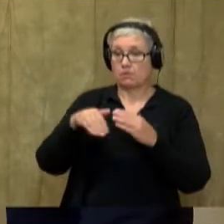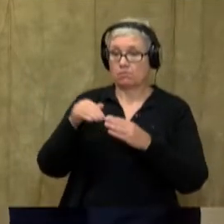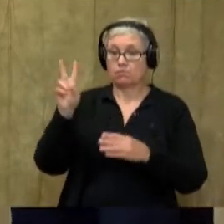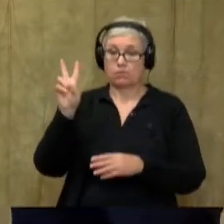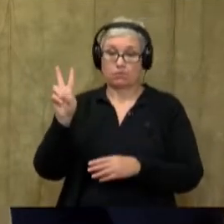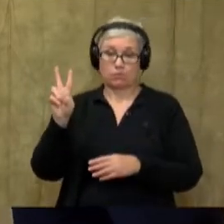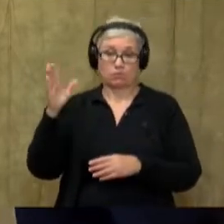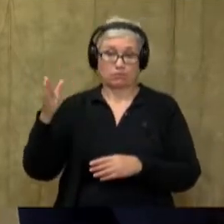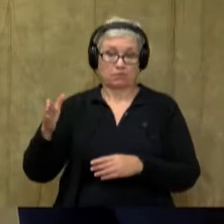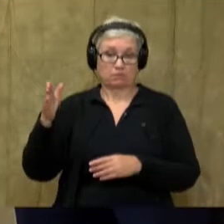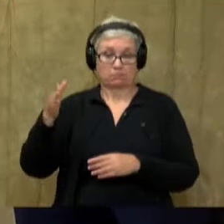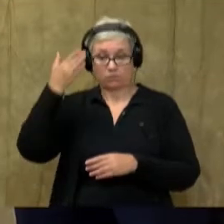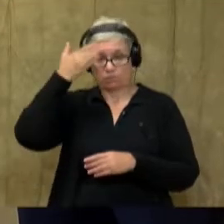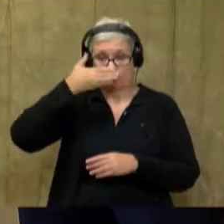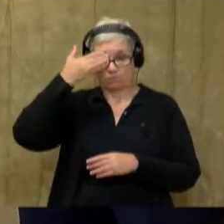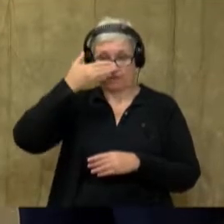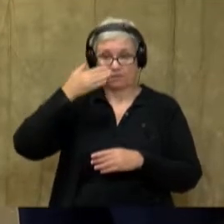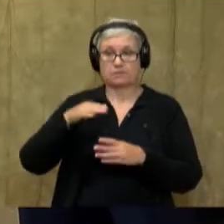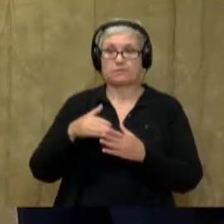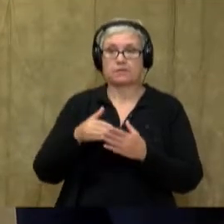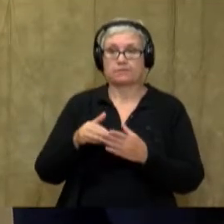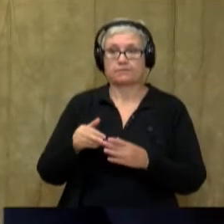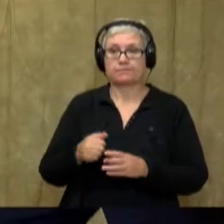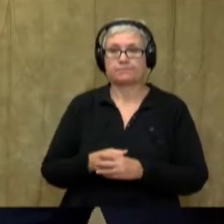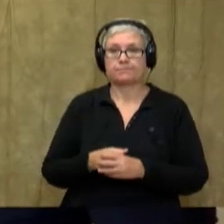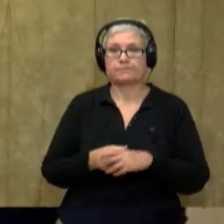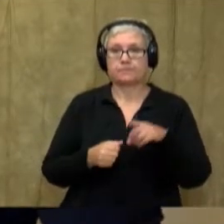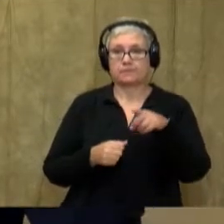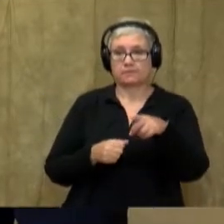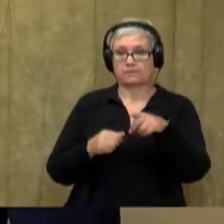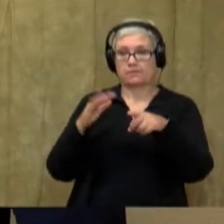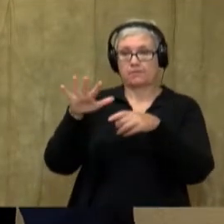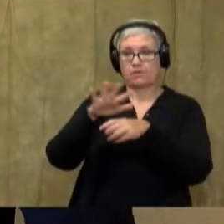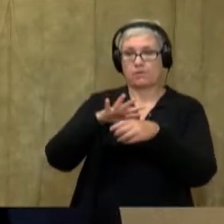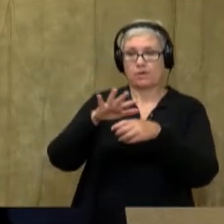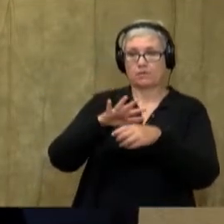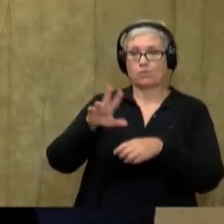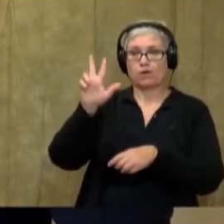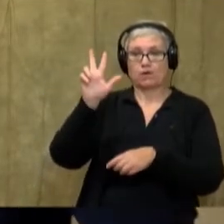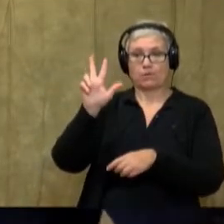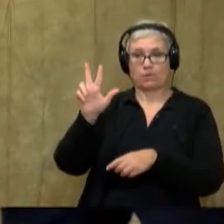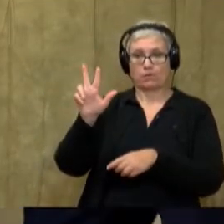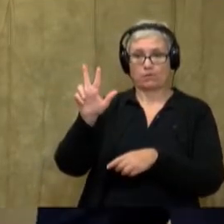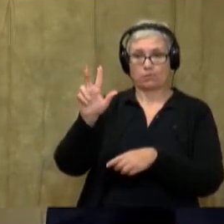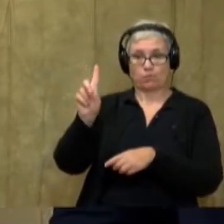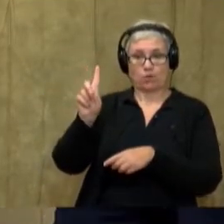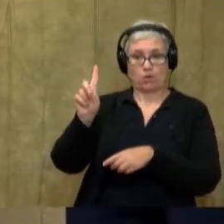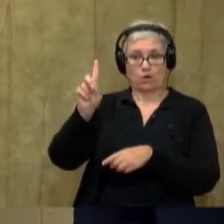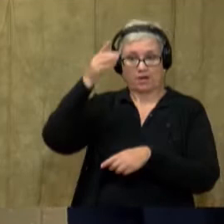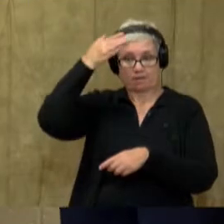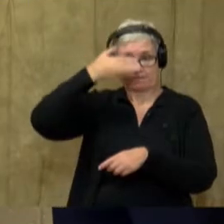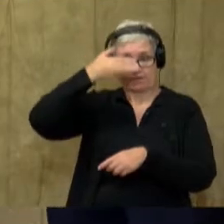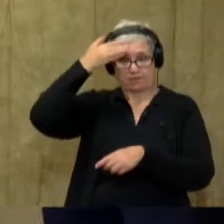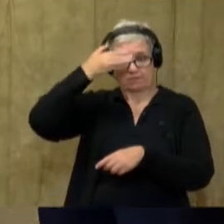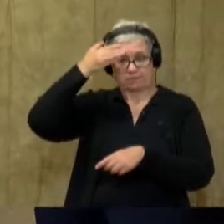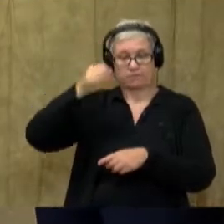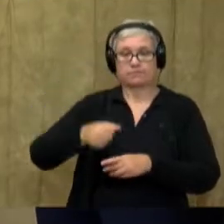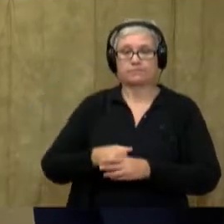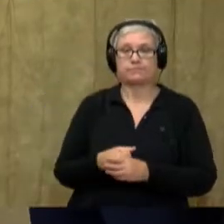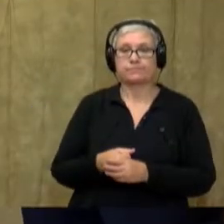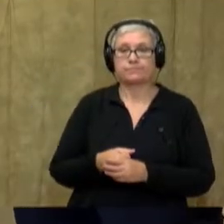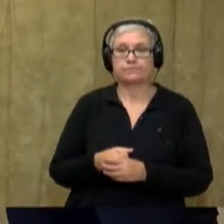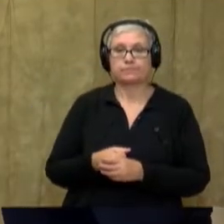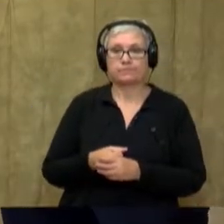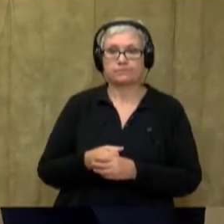unit cubes that have 2 faces painted, the location of our unit cubes that have just 1 face painted. And